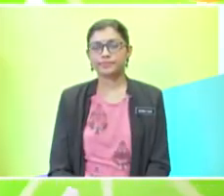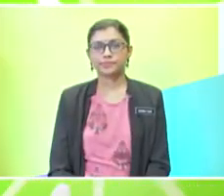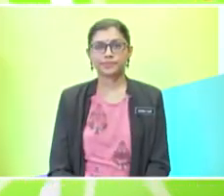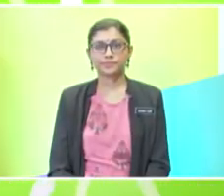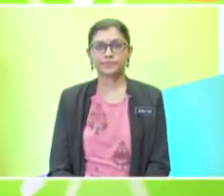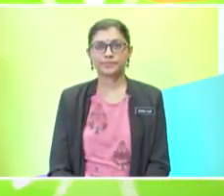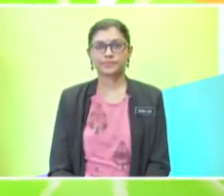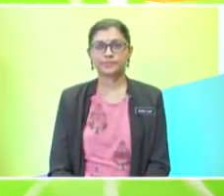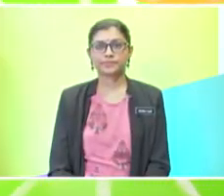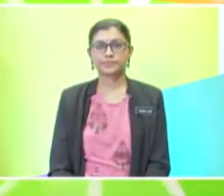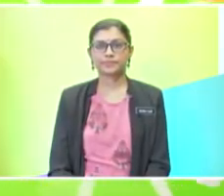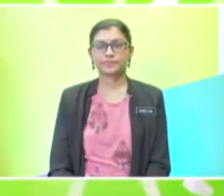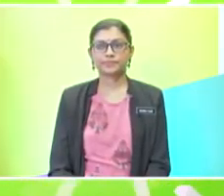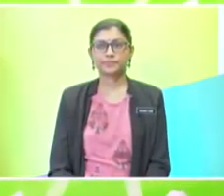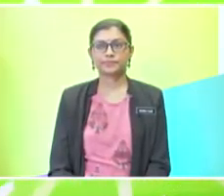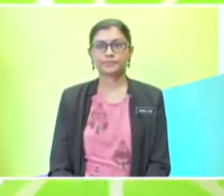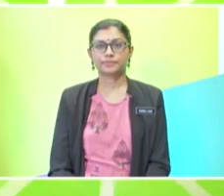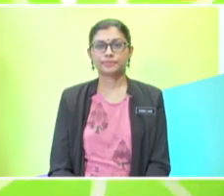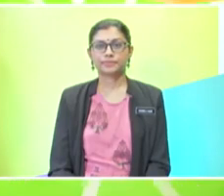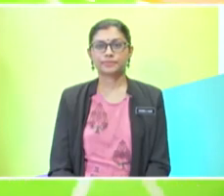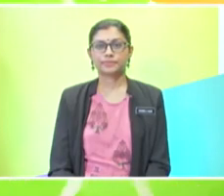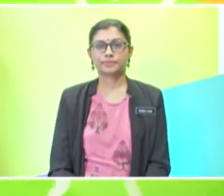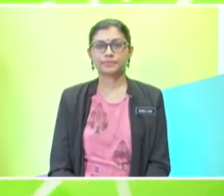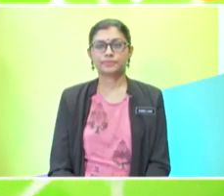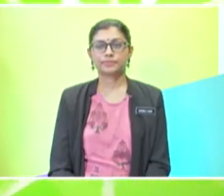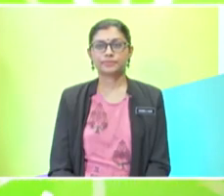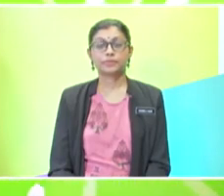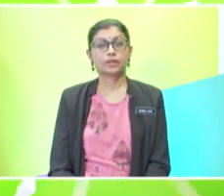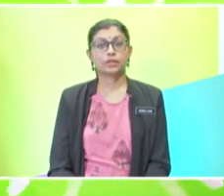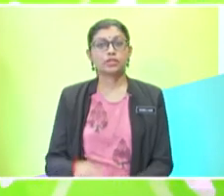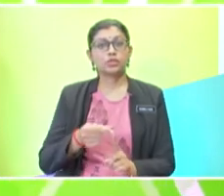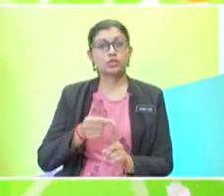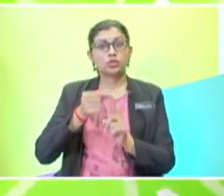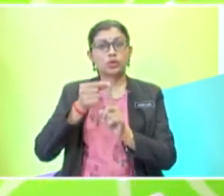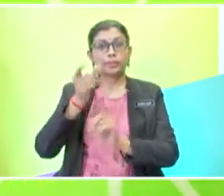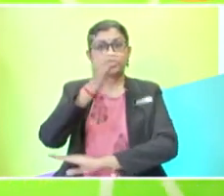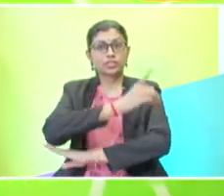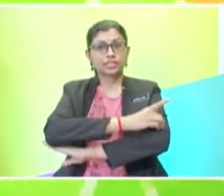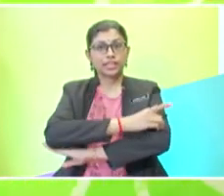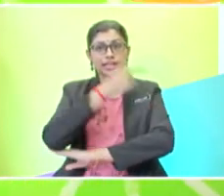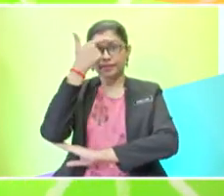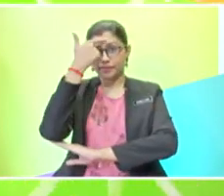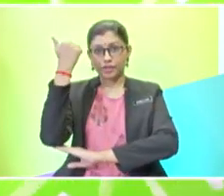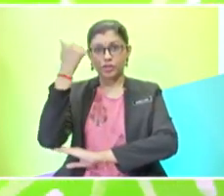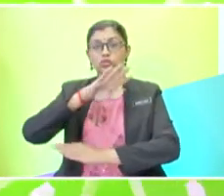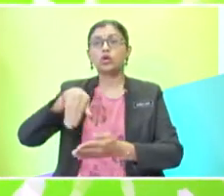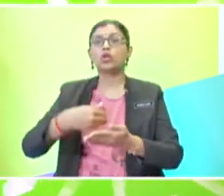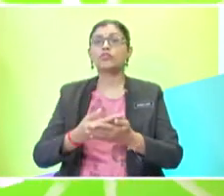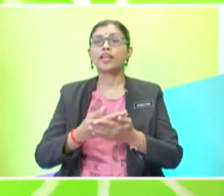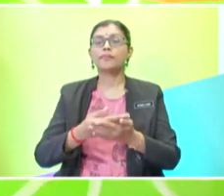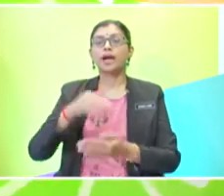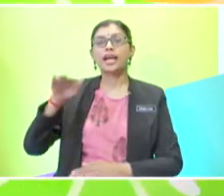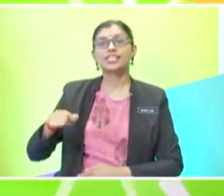all of us watching right now? All right. For everyone's information, today is quite a special day because all of them are students from my school. Okay. And